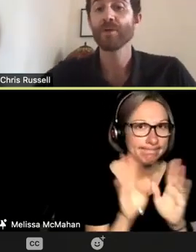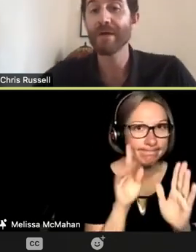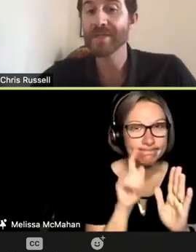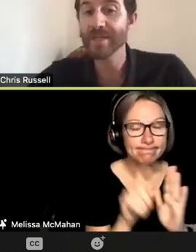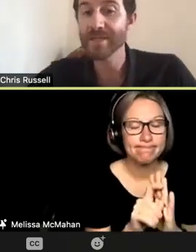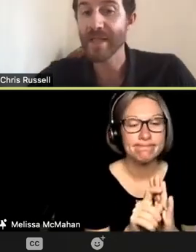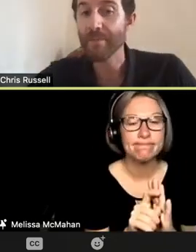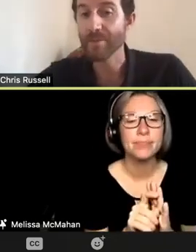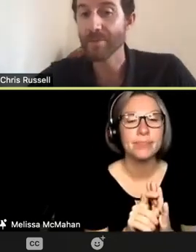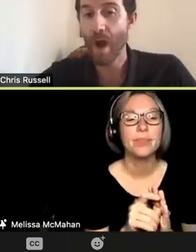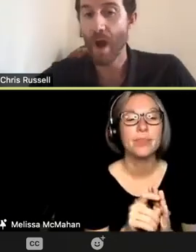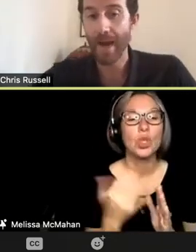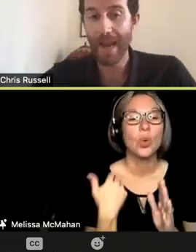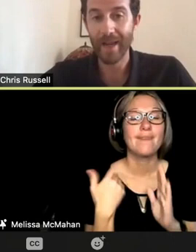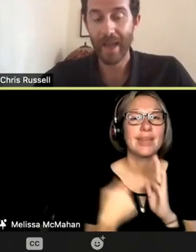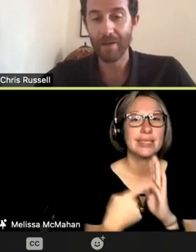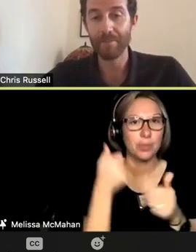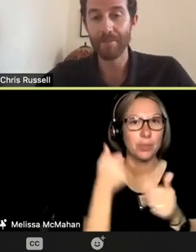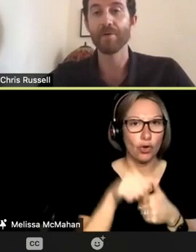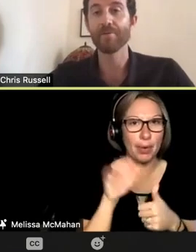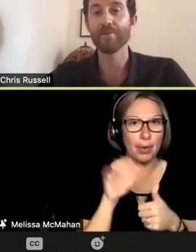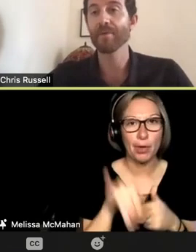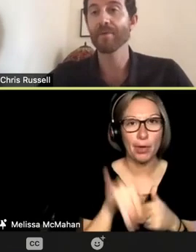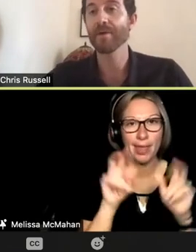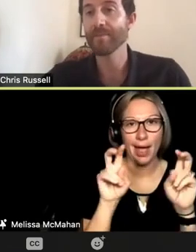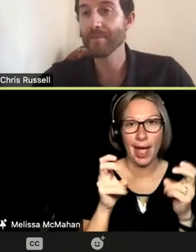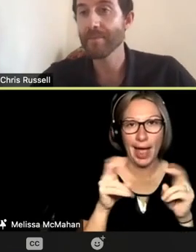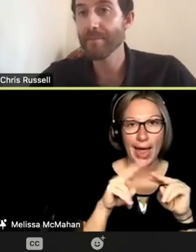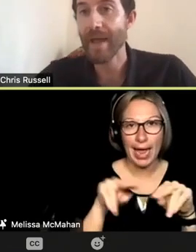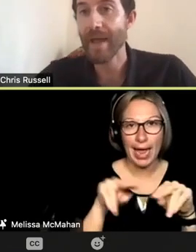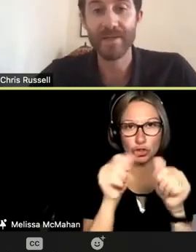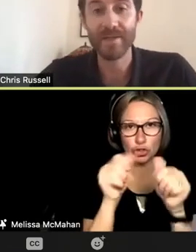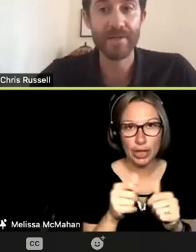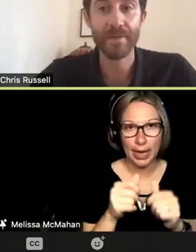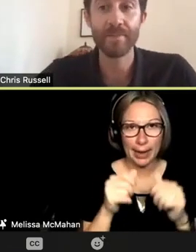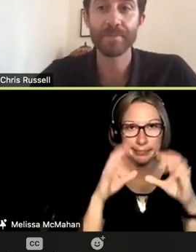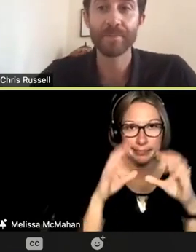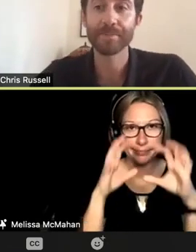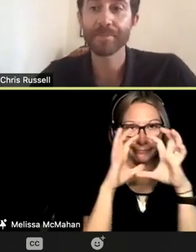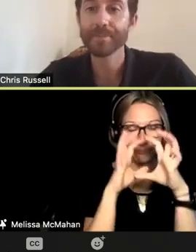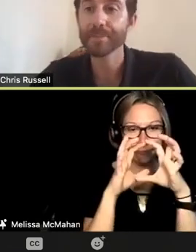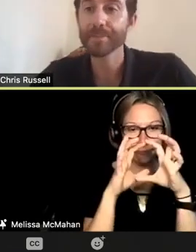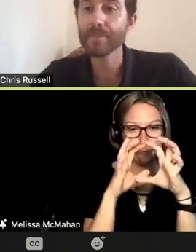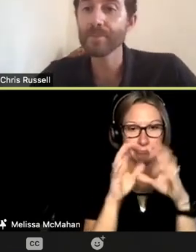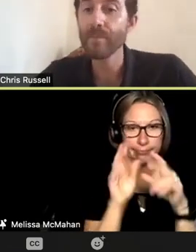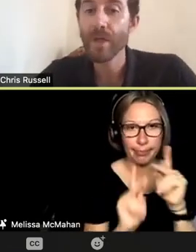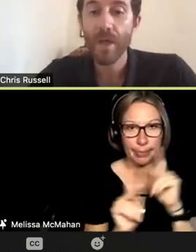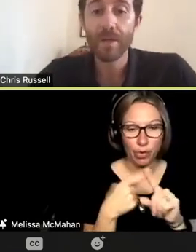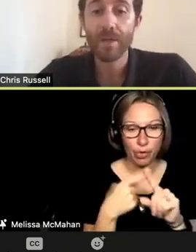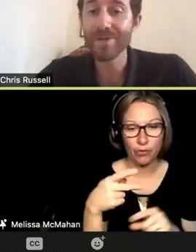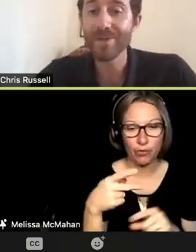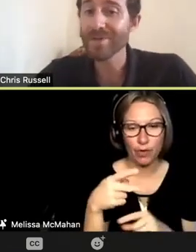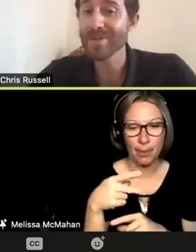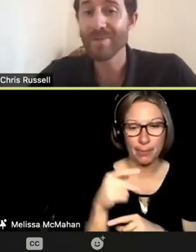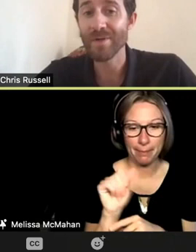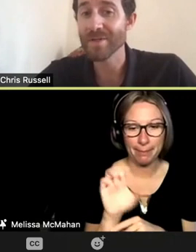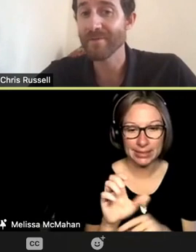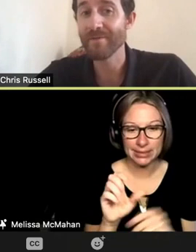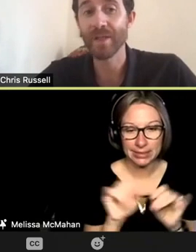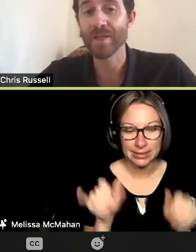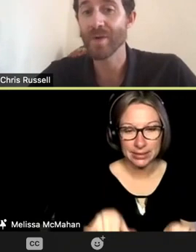so you have these examples. Remember our egghead people from the PEX system? Those